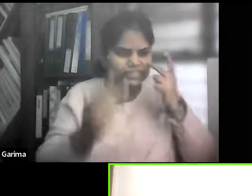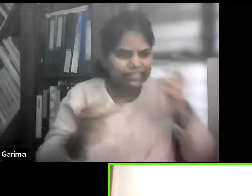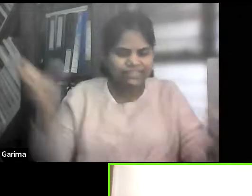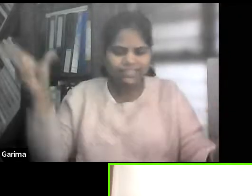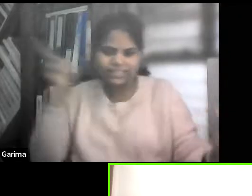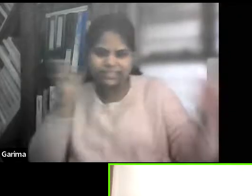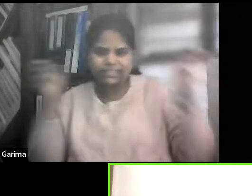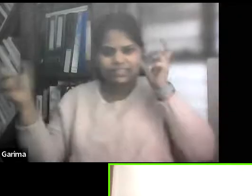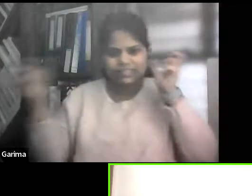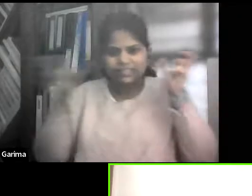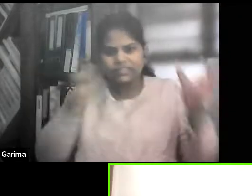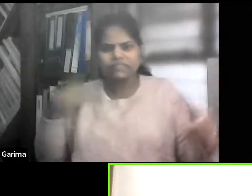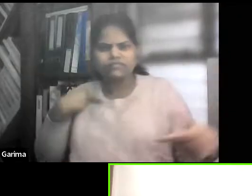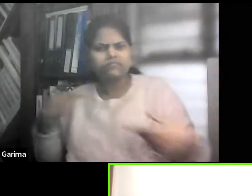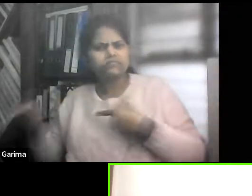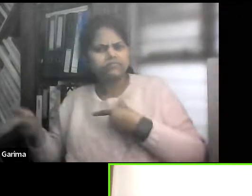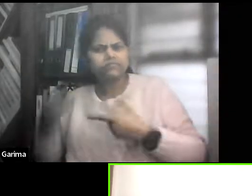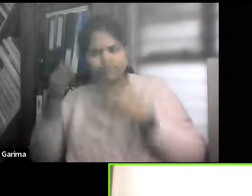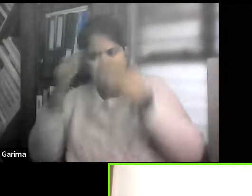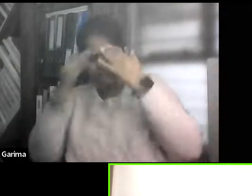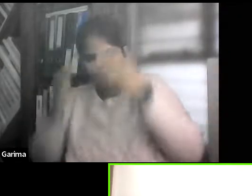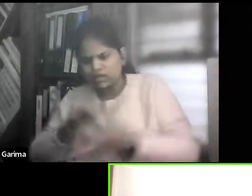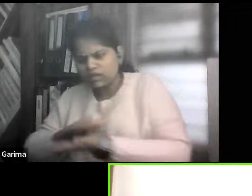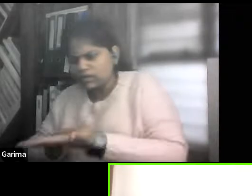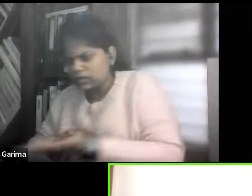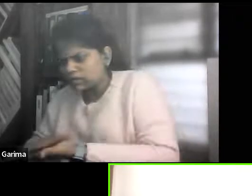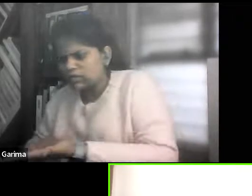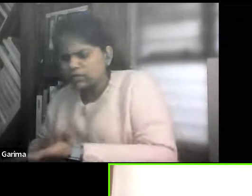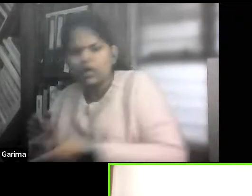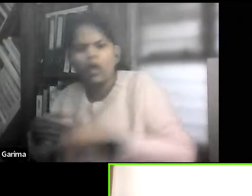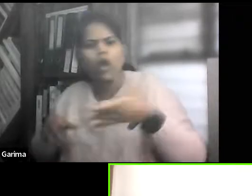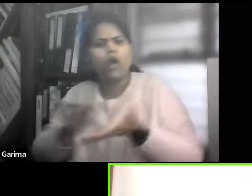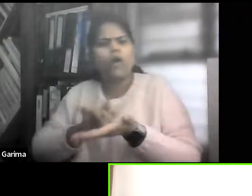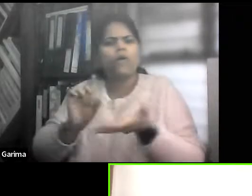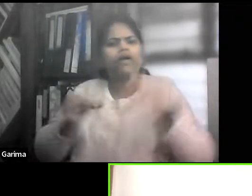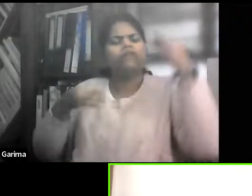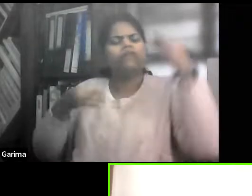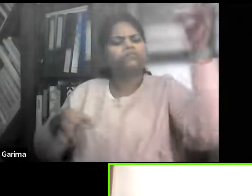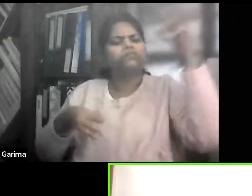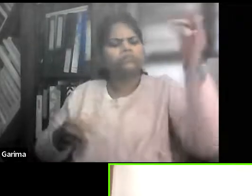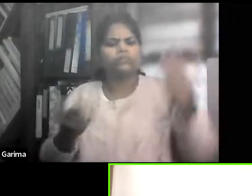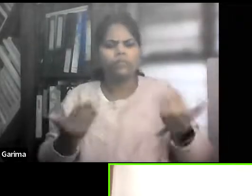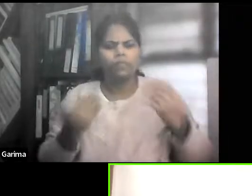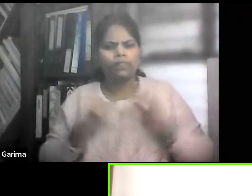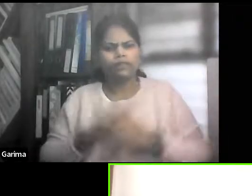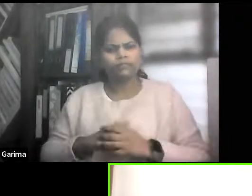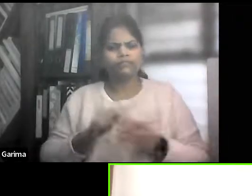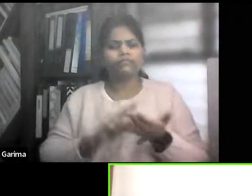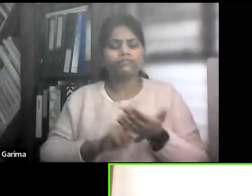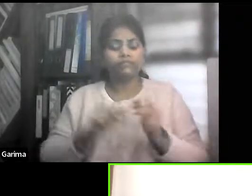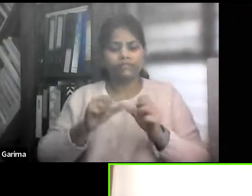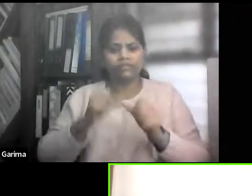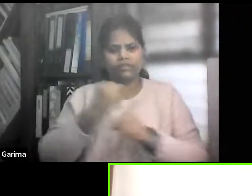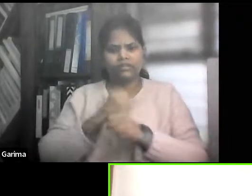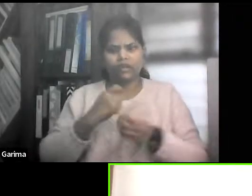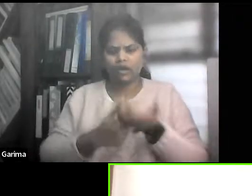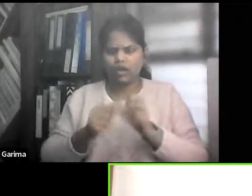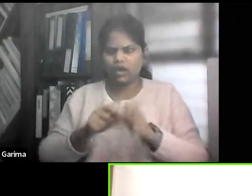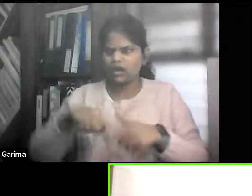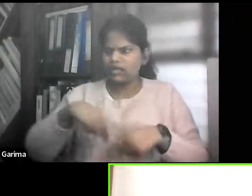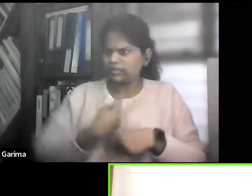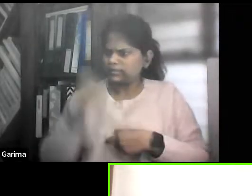them comprehend the dimensions of the space of performance. Nagaraj thus discovered that to enable their movement and understanding of the